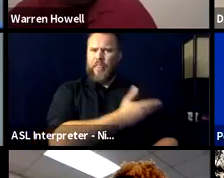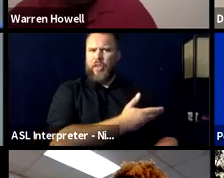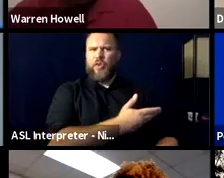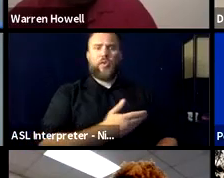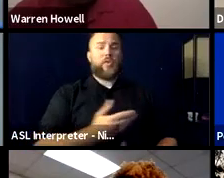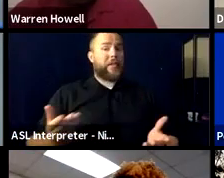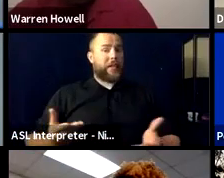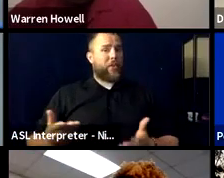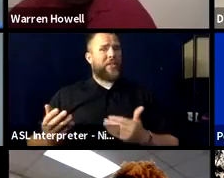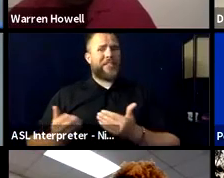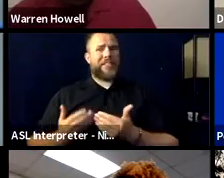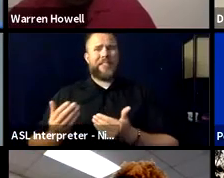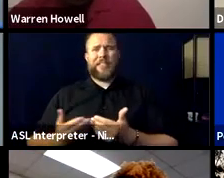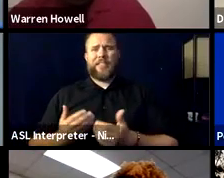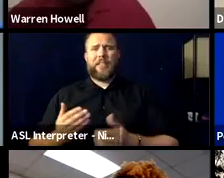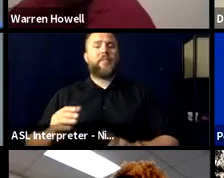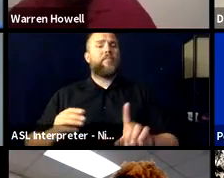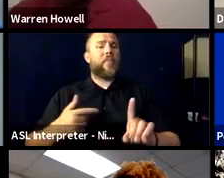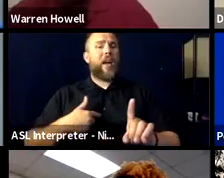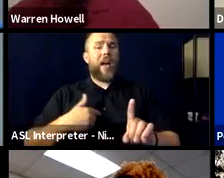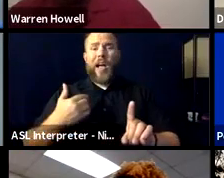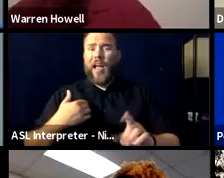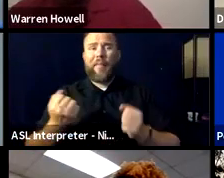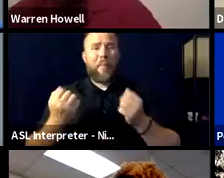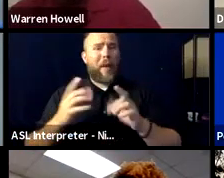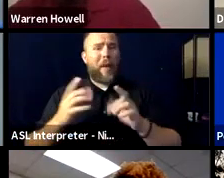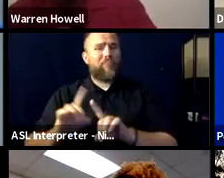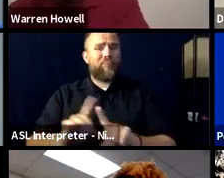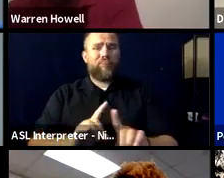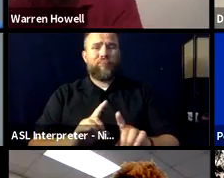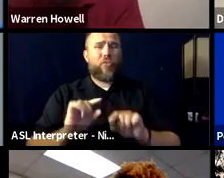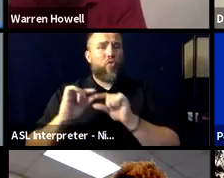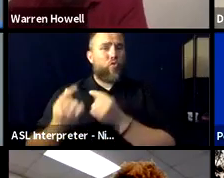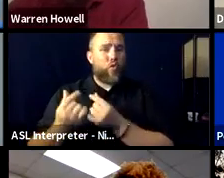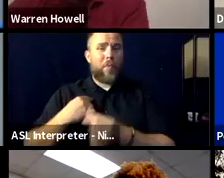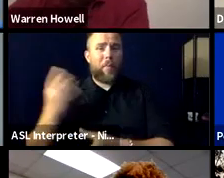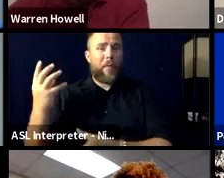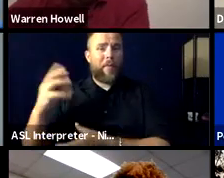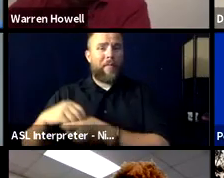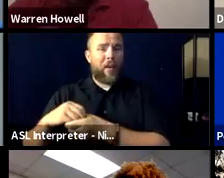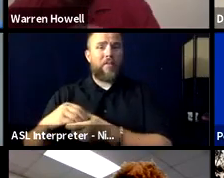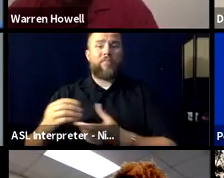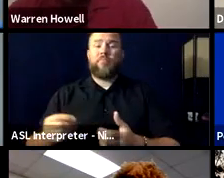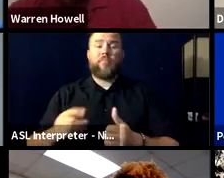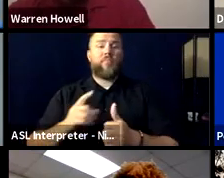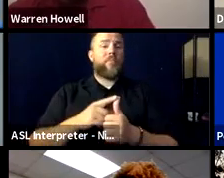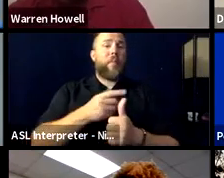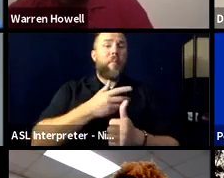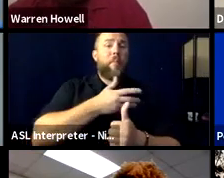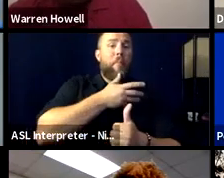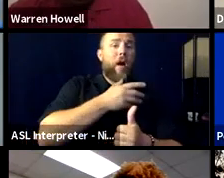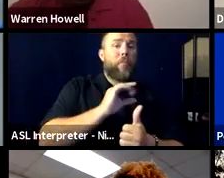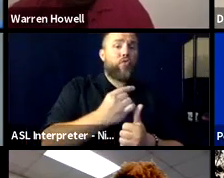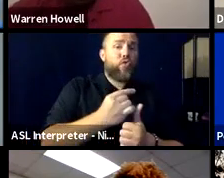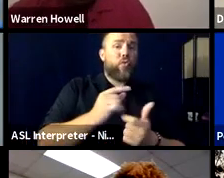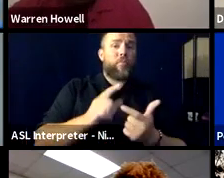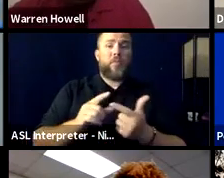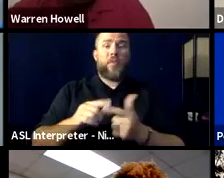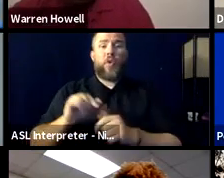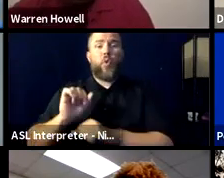mom group and in my work group as well, it seems as though not all of them want to send their students back to school, which will